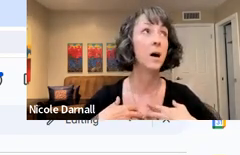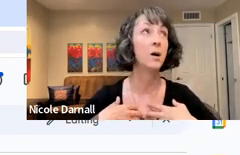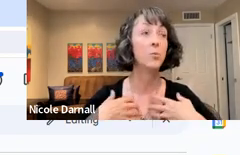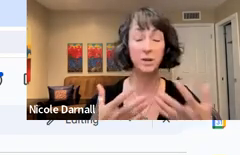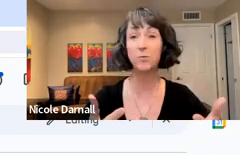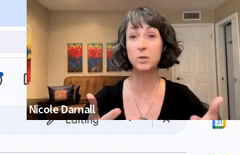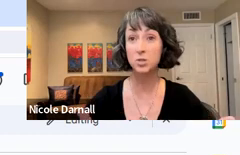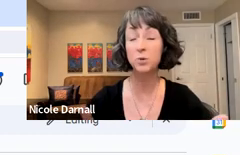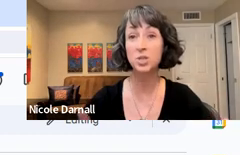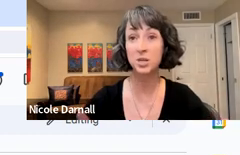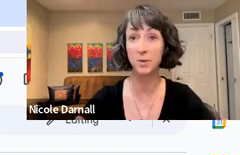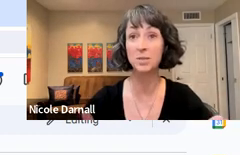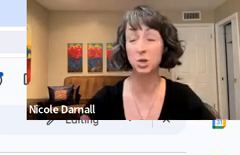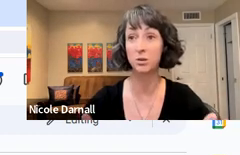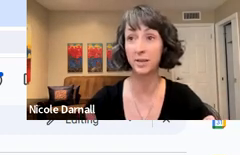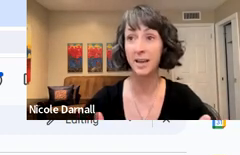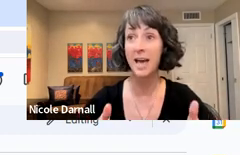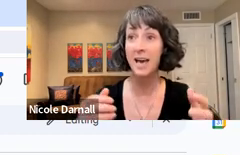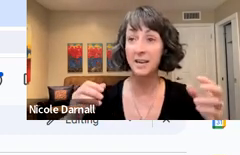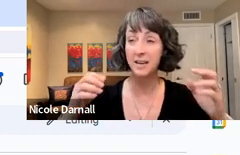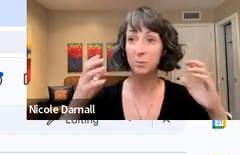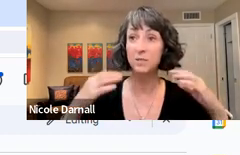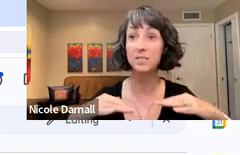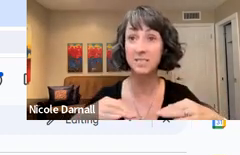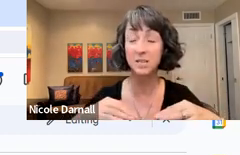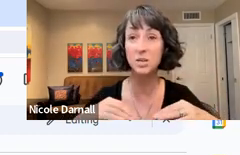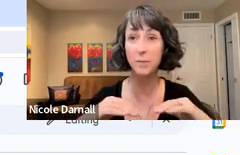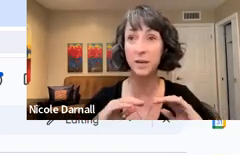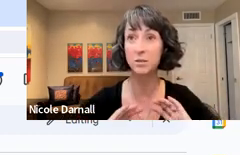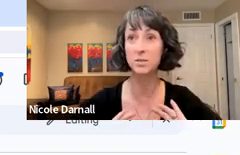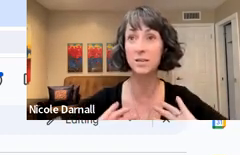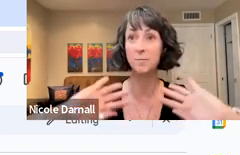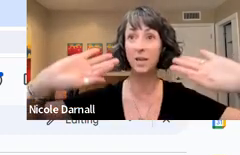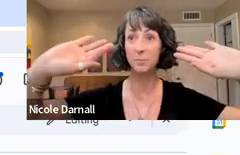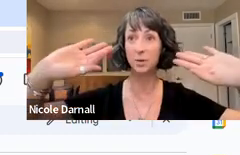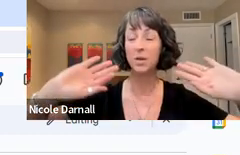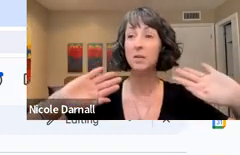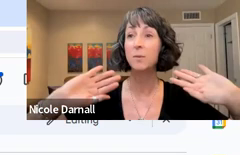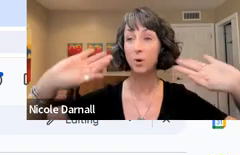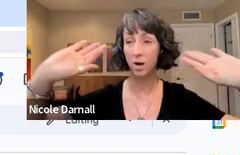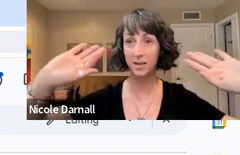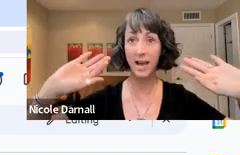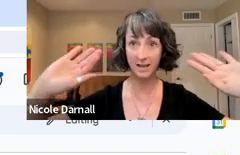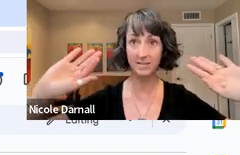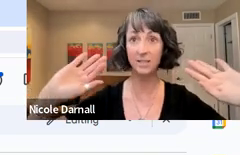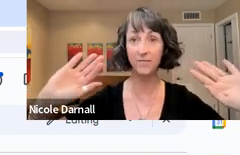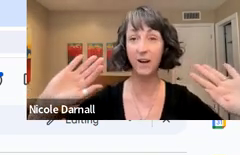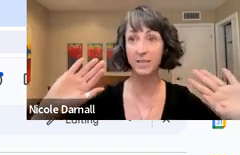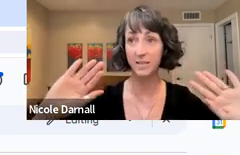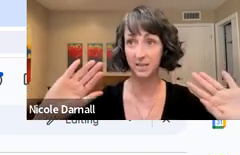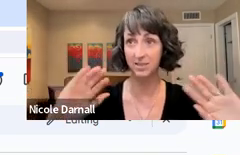it helps reinforce stewardship internally. And it helps decision makers then be able to broadcast